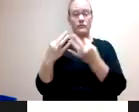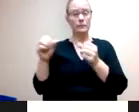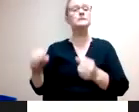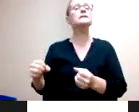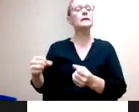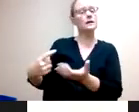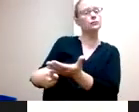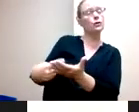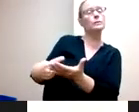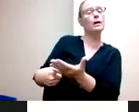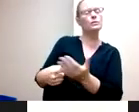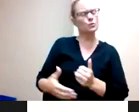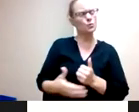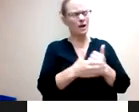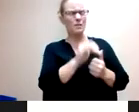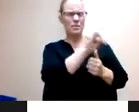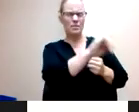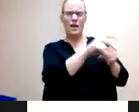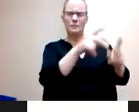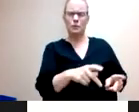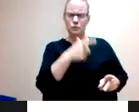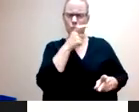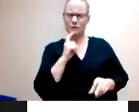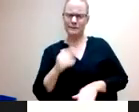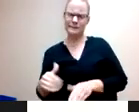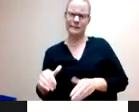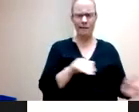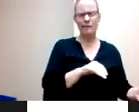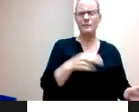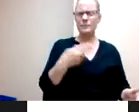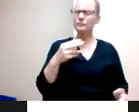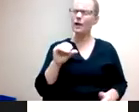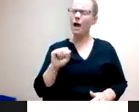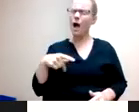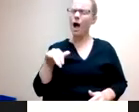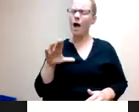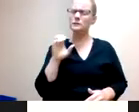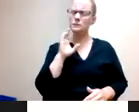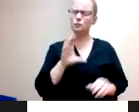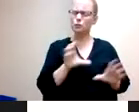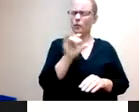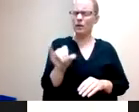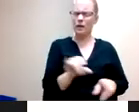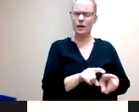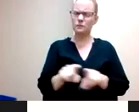help people. And this is many things that hospice does also with patients. Next.